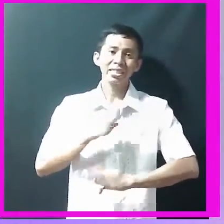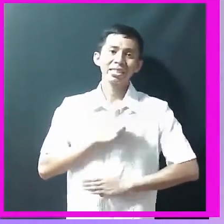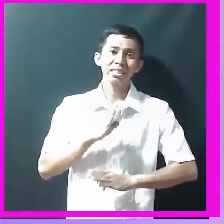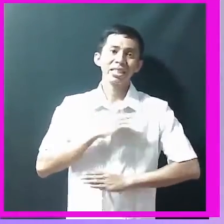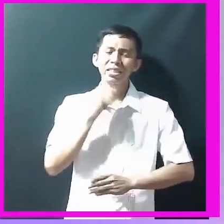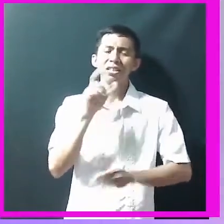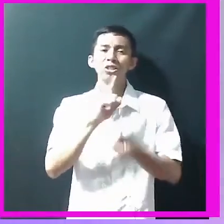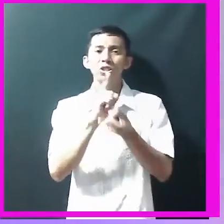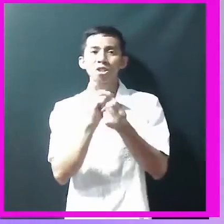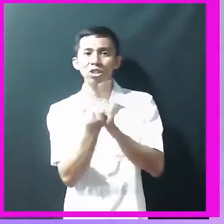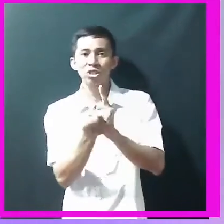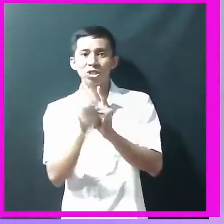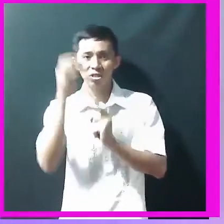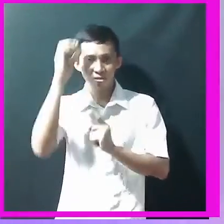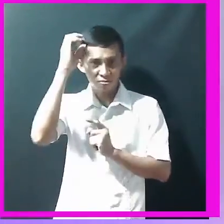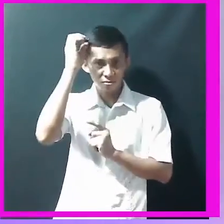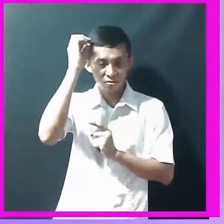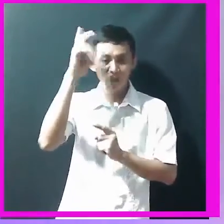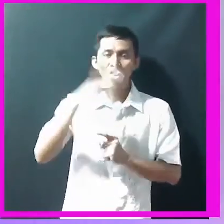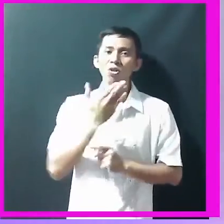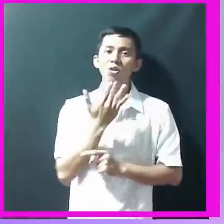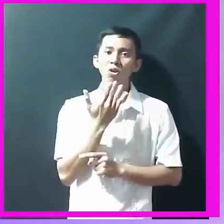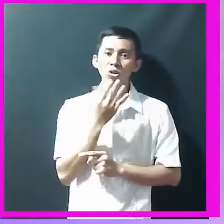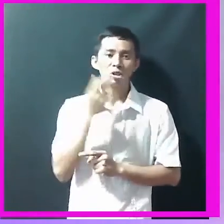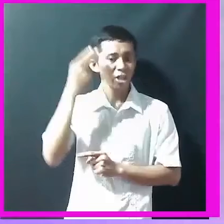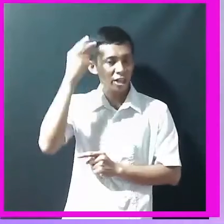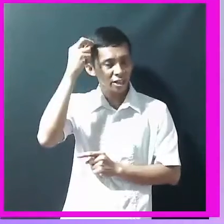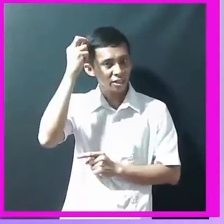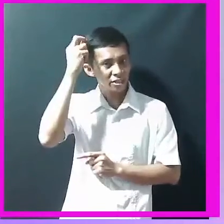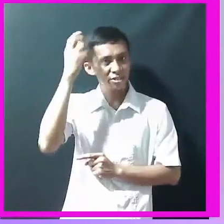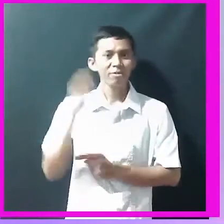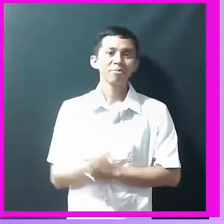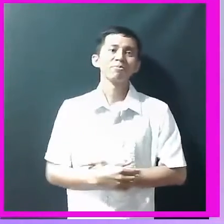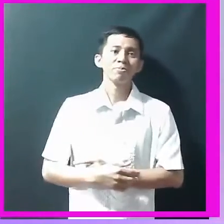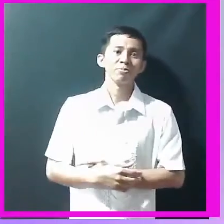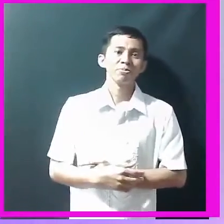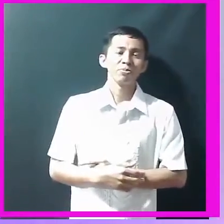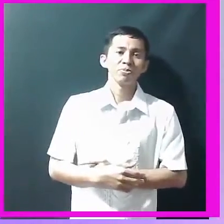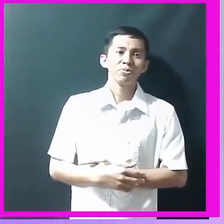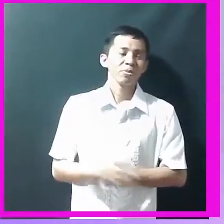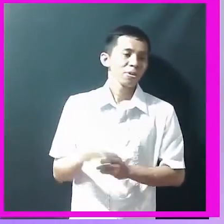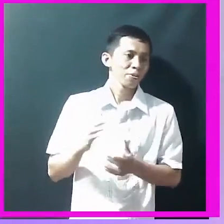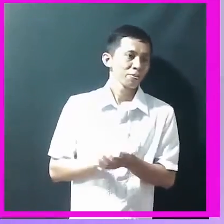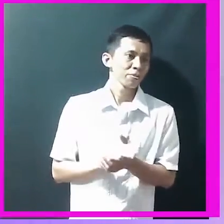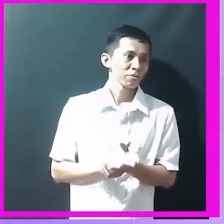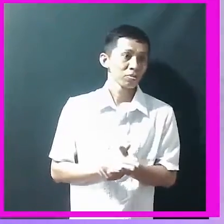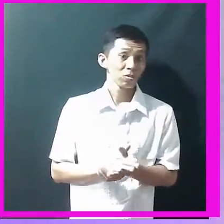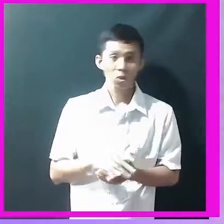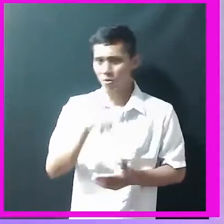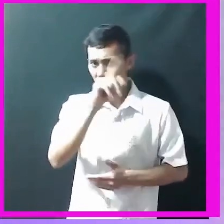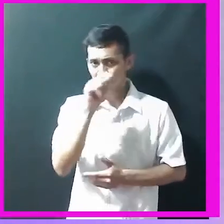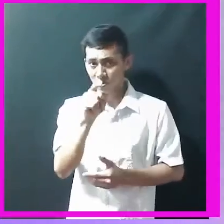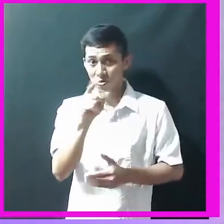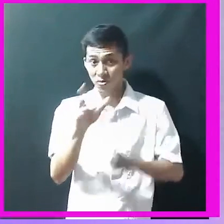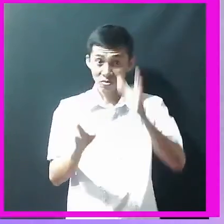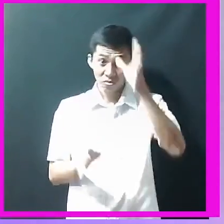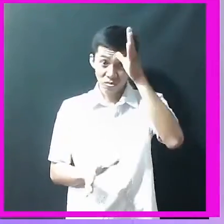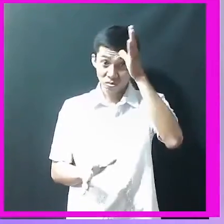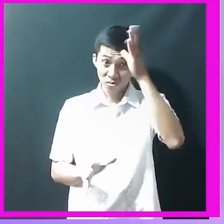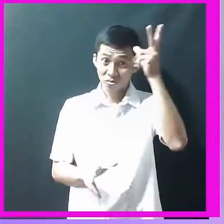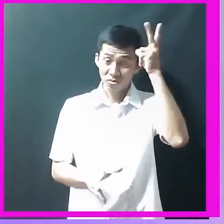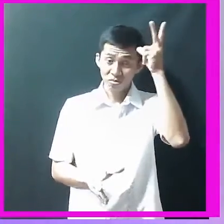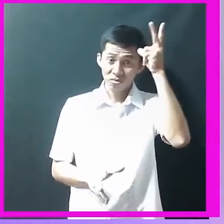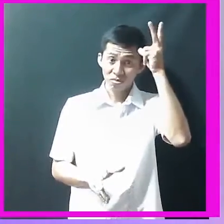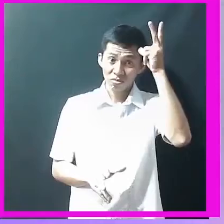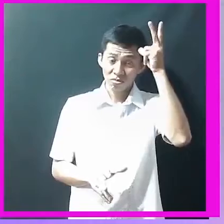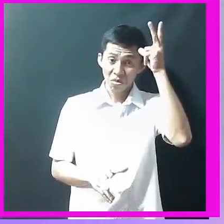John 8:44. Ye are your father, the devil. And the lust of your